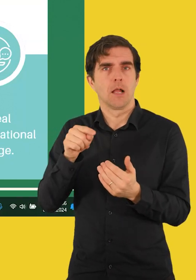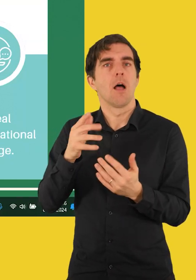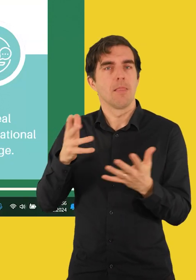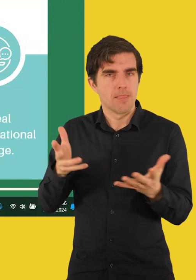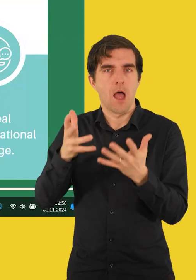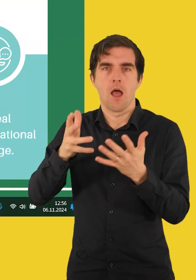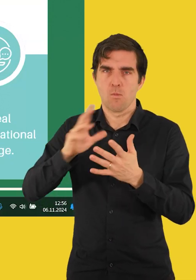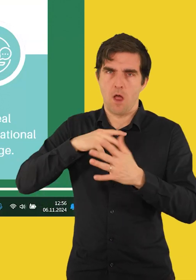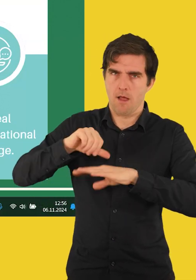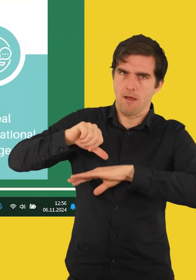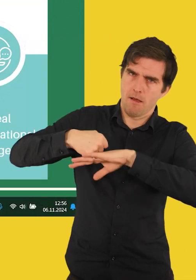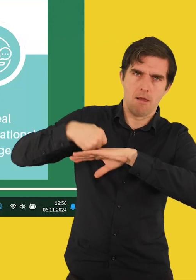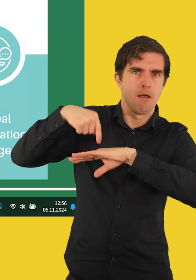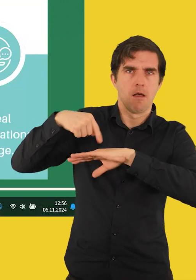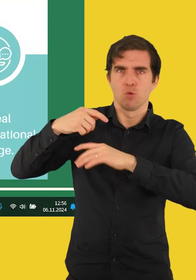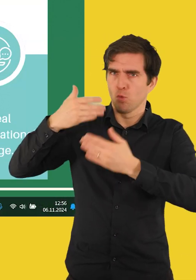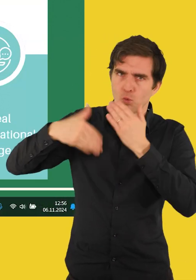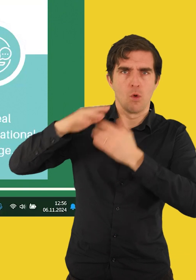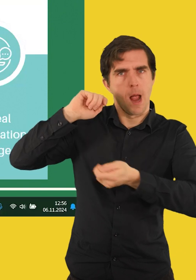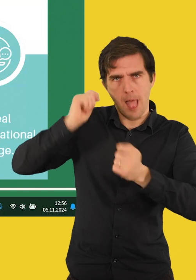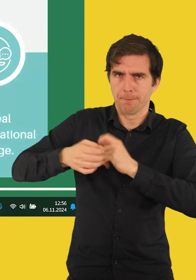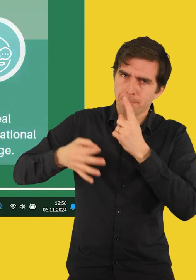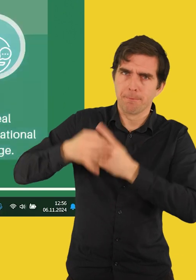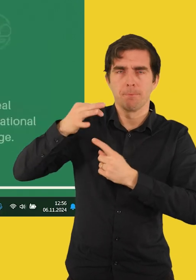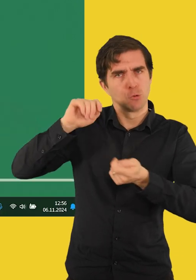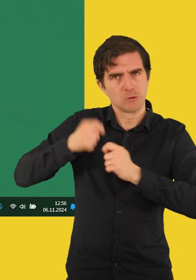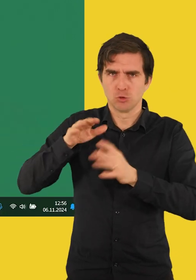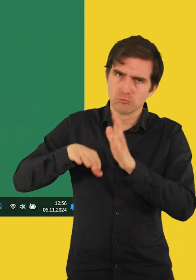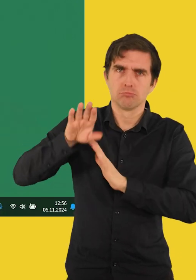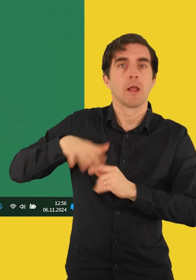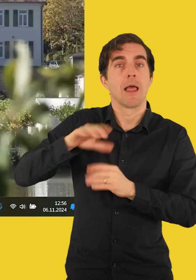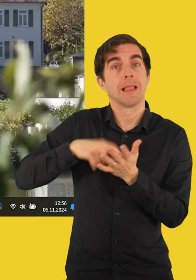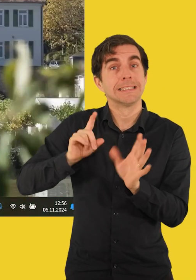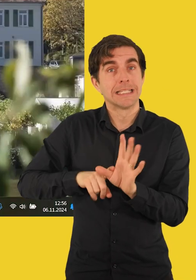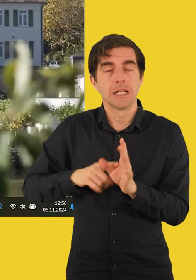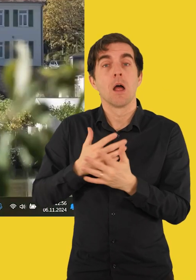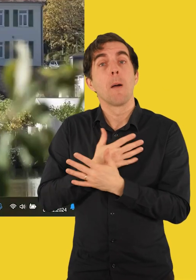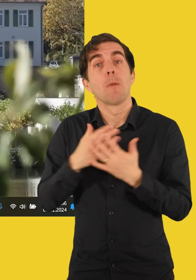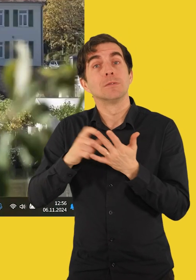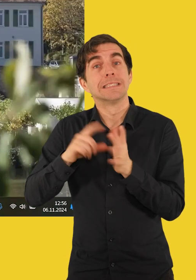the cornerstones of real transformational change in the city.